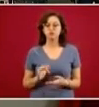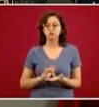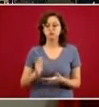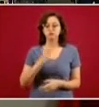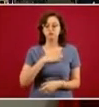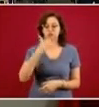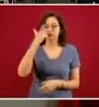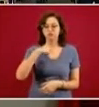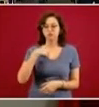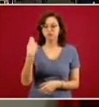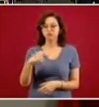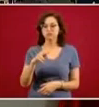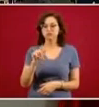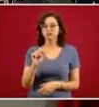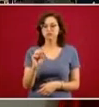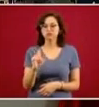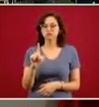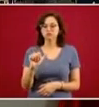Thank you. Good evening.